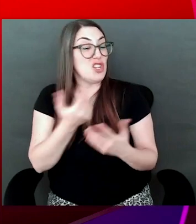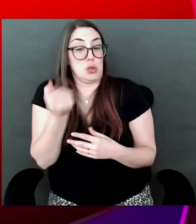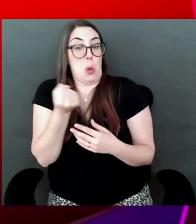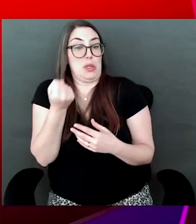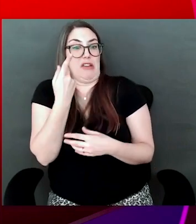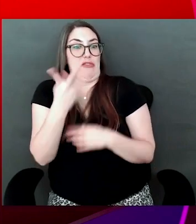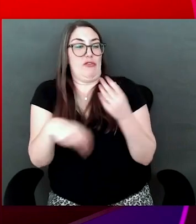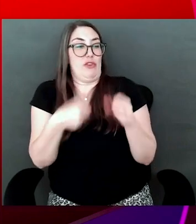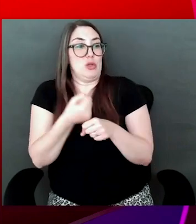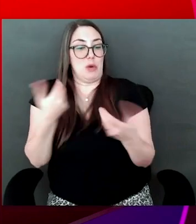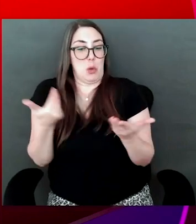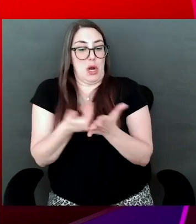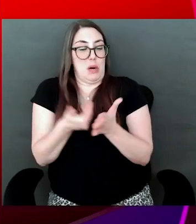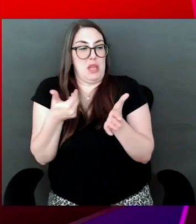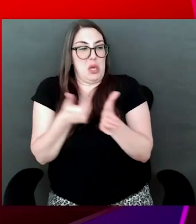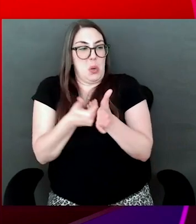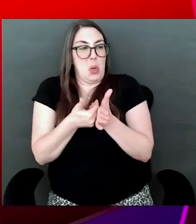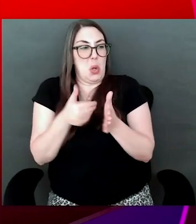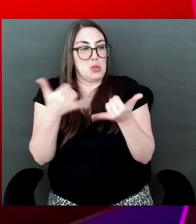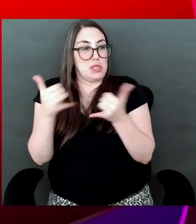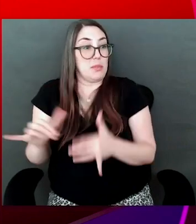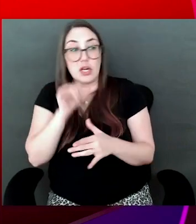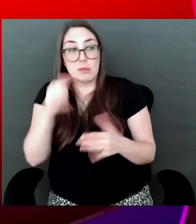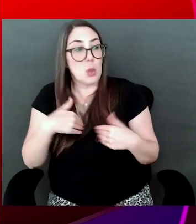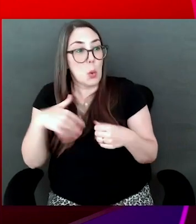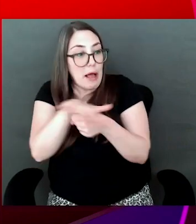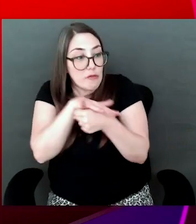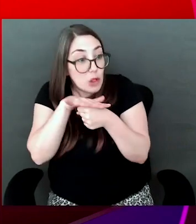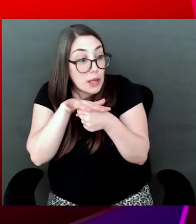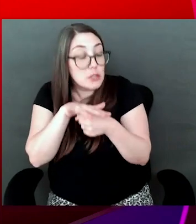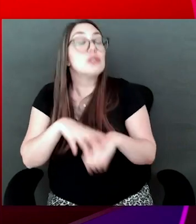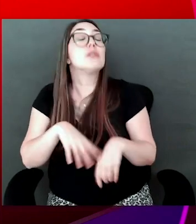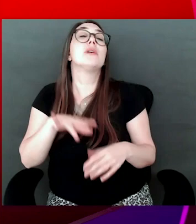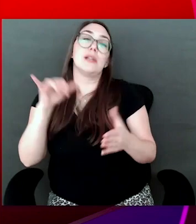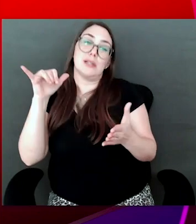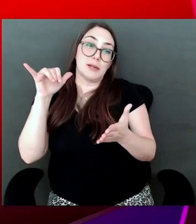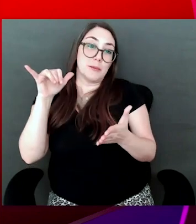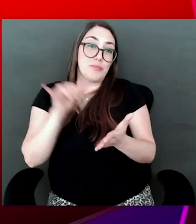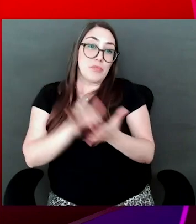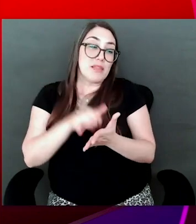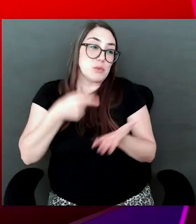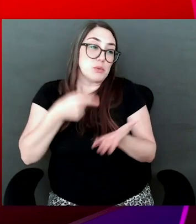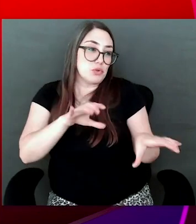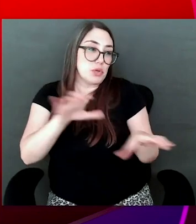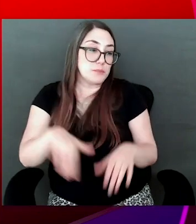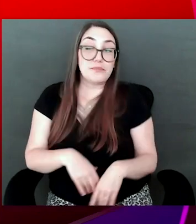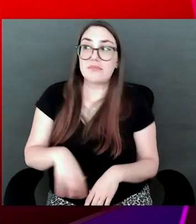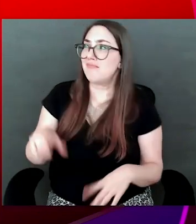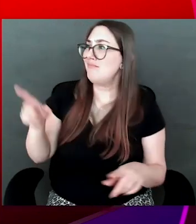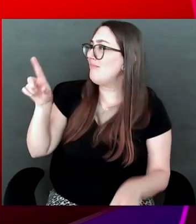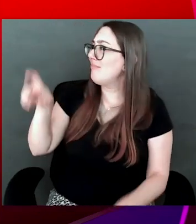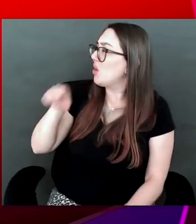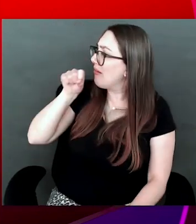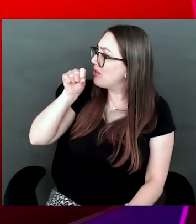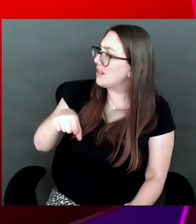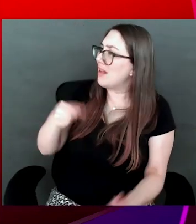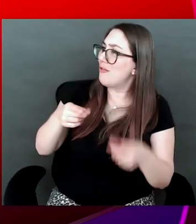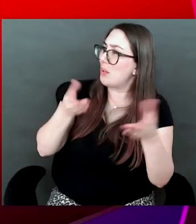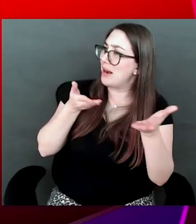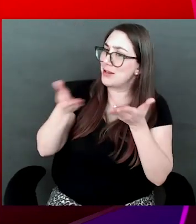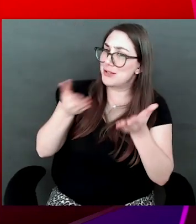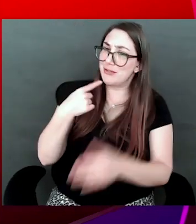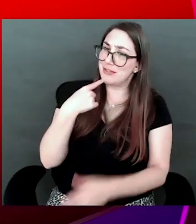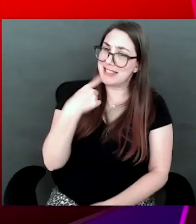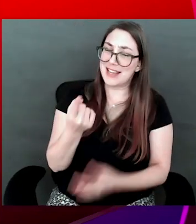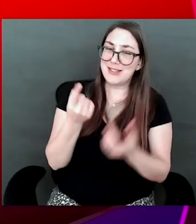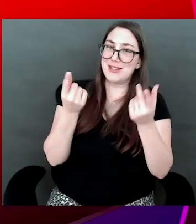players where we don't have a location. So that's basically what GameLift Anywhere does. I mean, you gotta love when a service tells you what it does